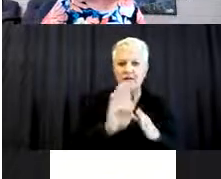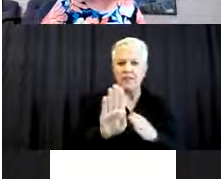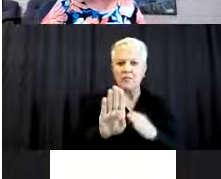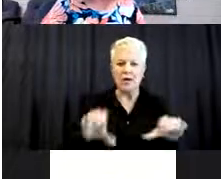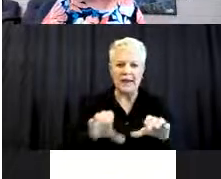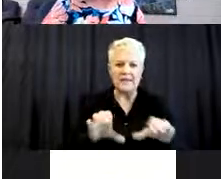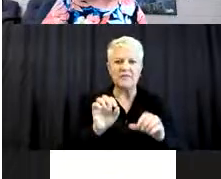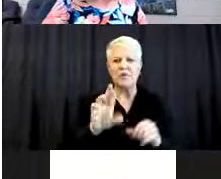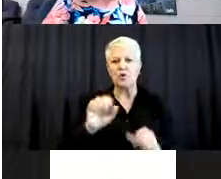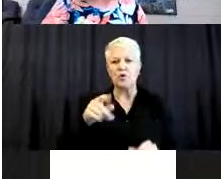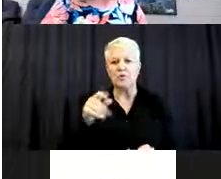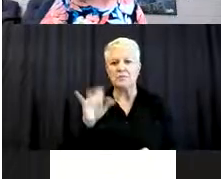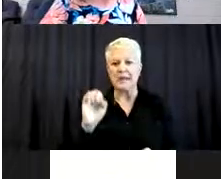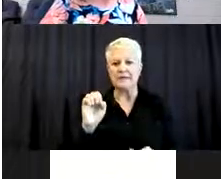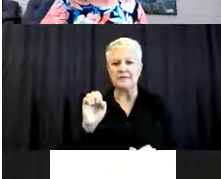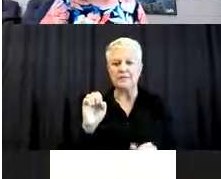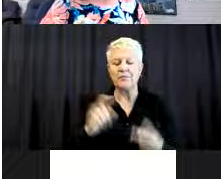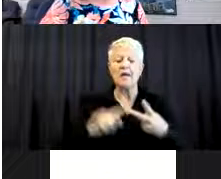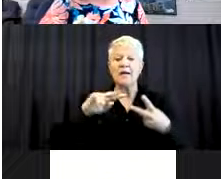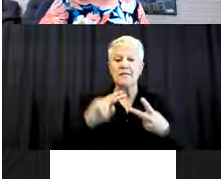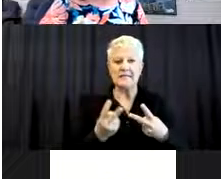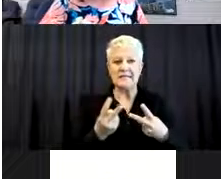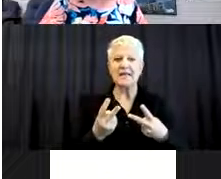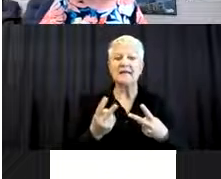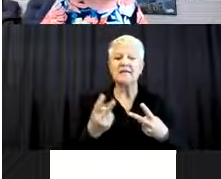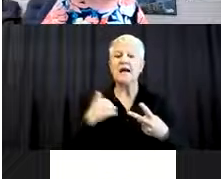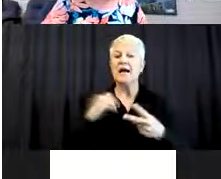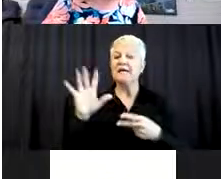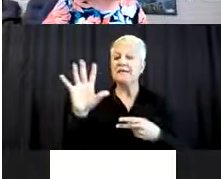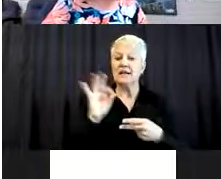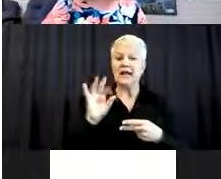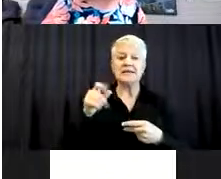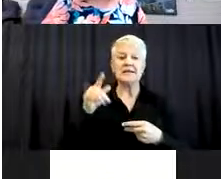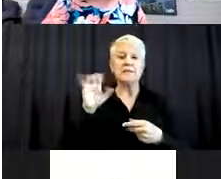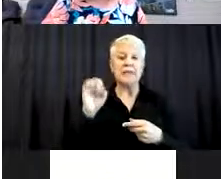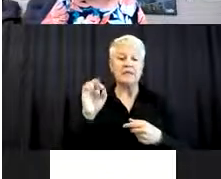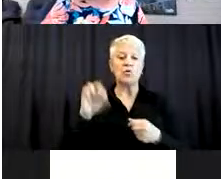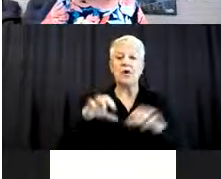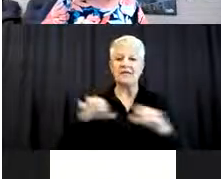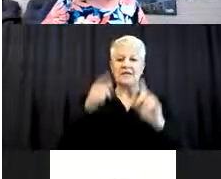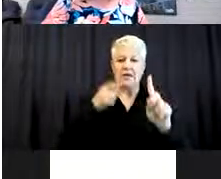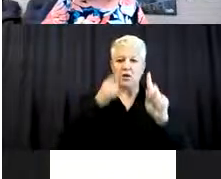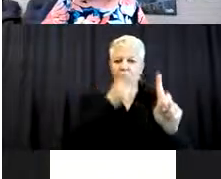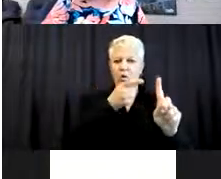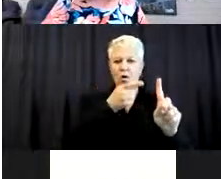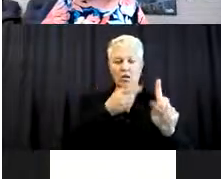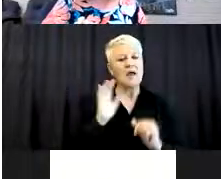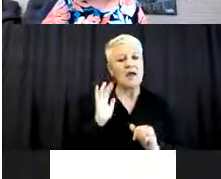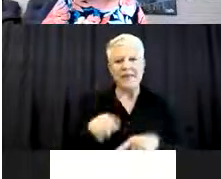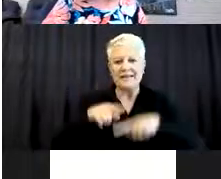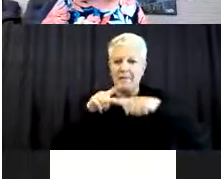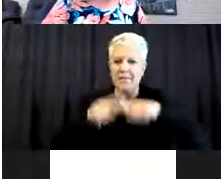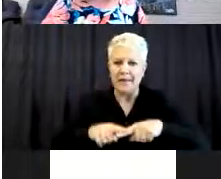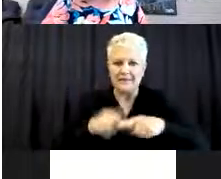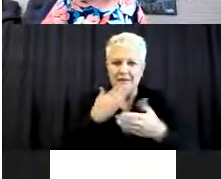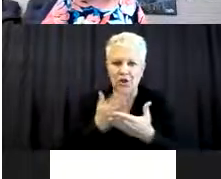your space. The second one is selecting a space or activity goal. And that is certainly based on a good